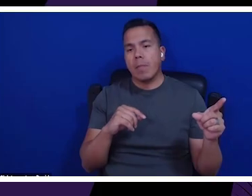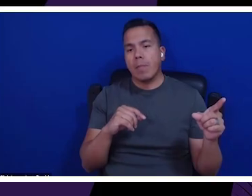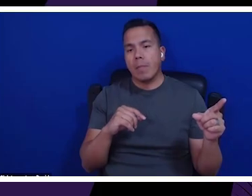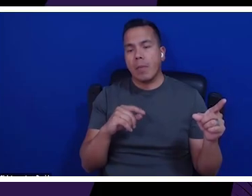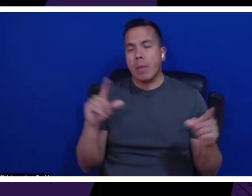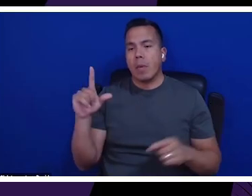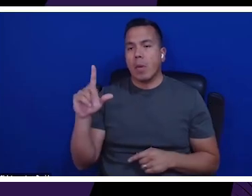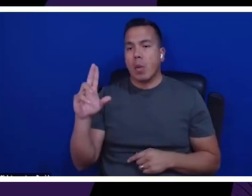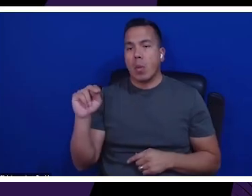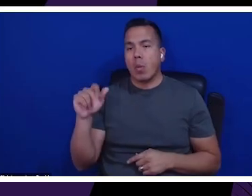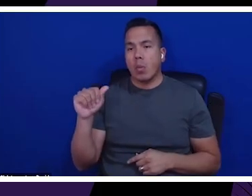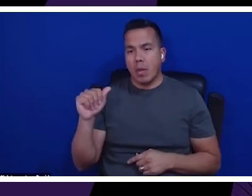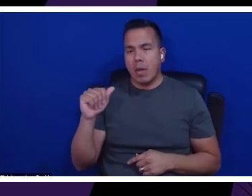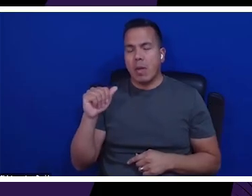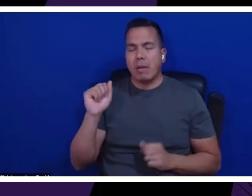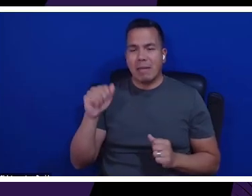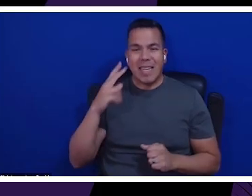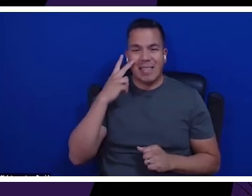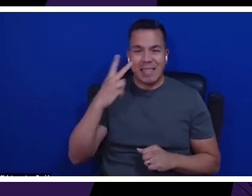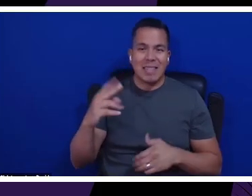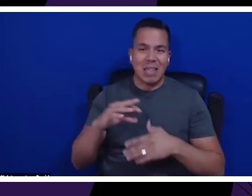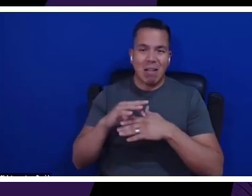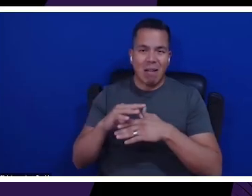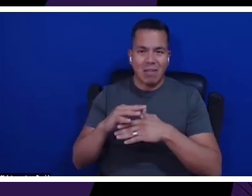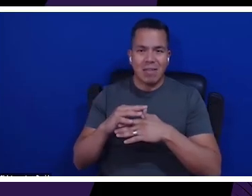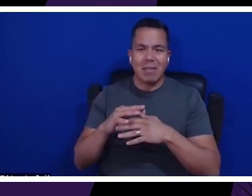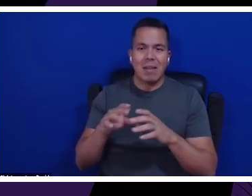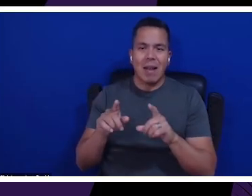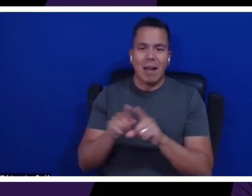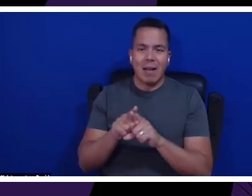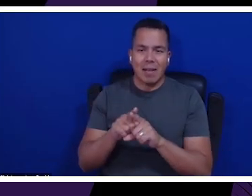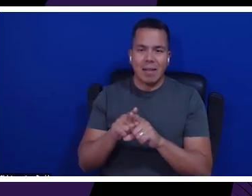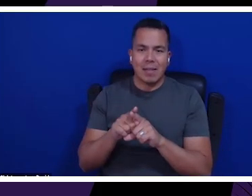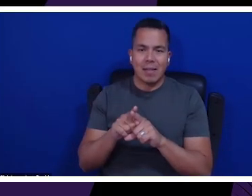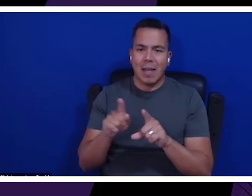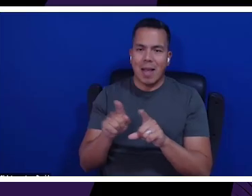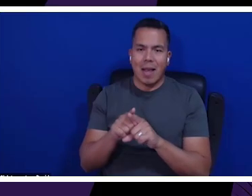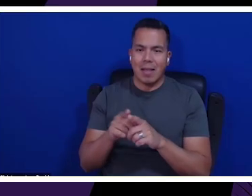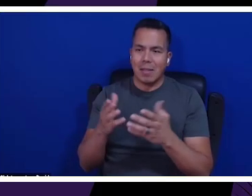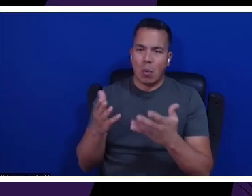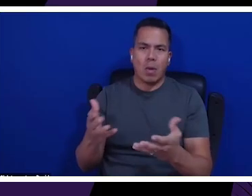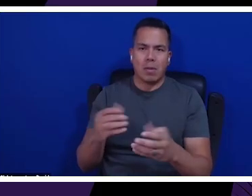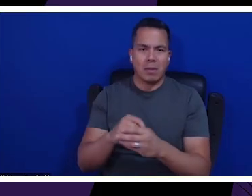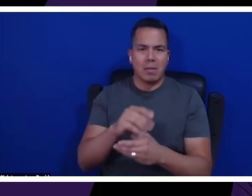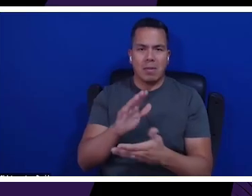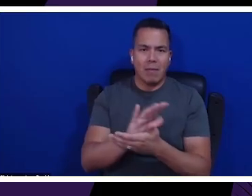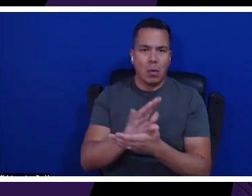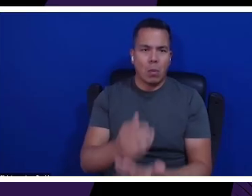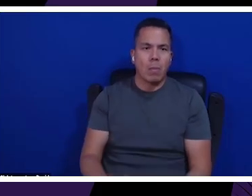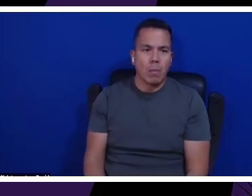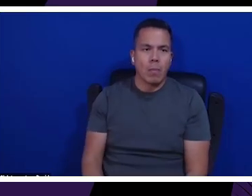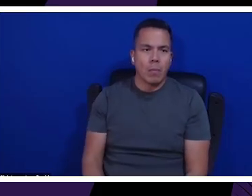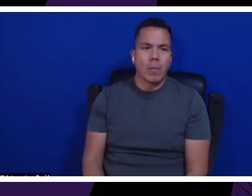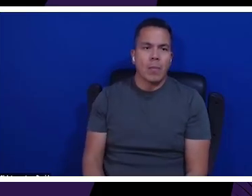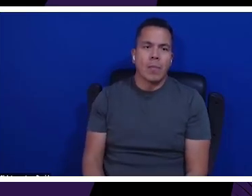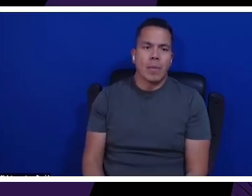Luna will see the content as it was a video. So